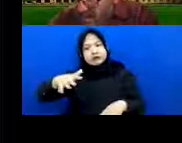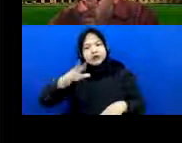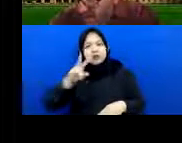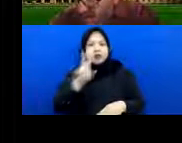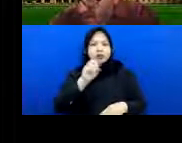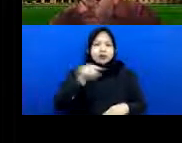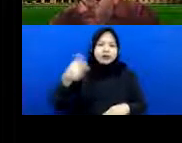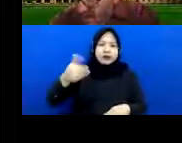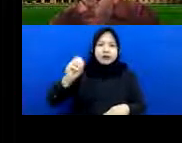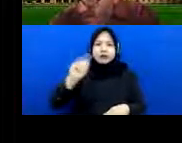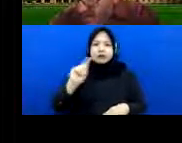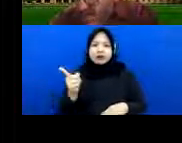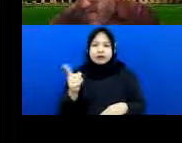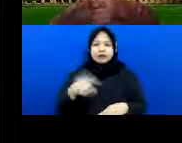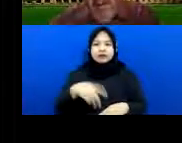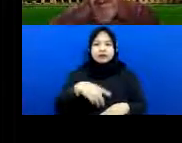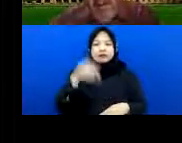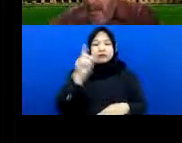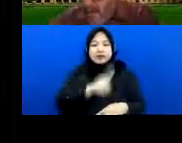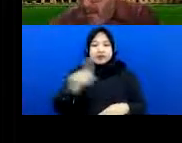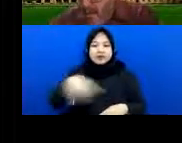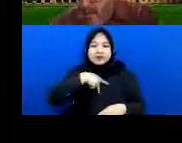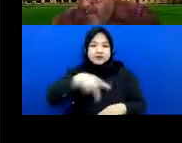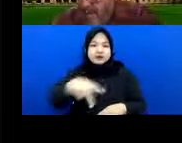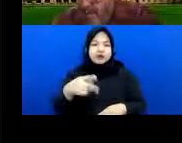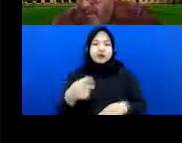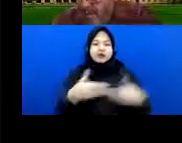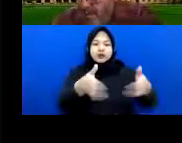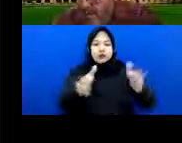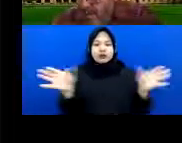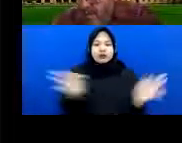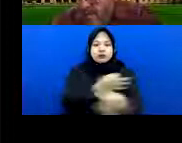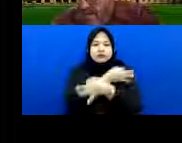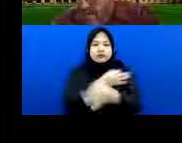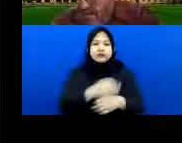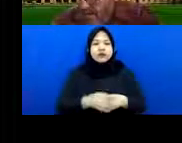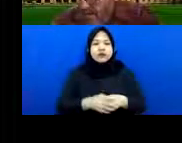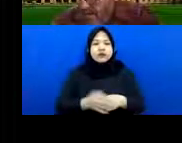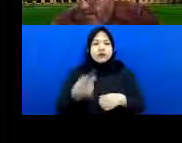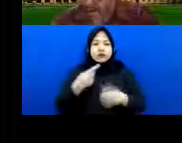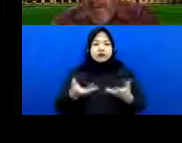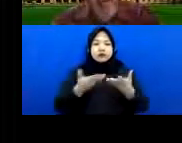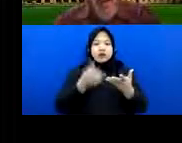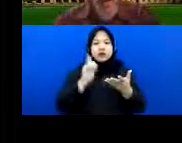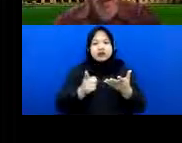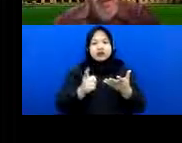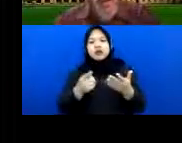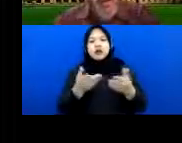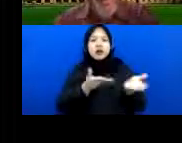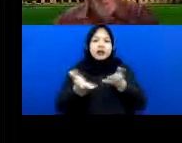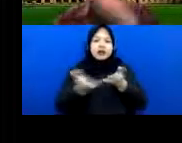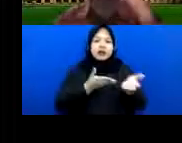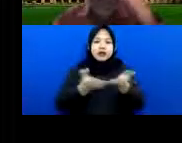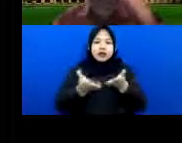20 to 60 minutes per participant in a quiet room. We will also provide necessary services